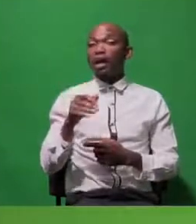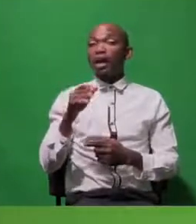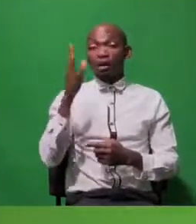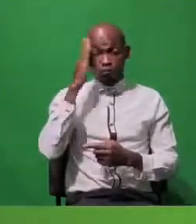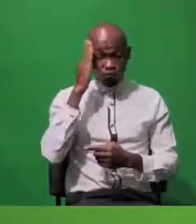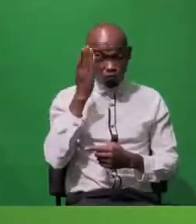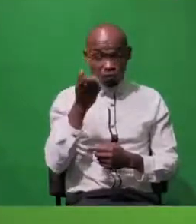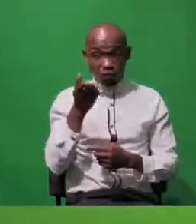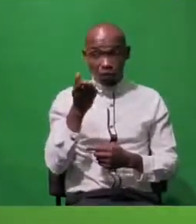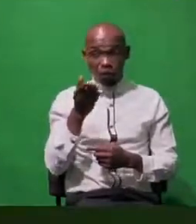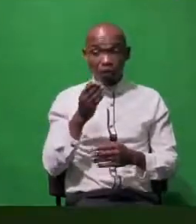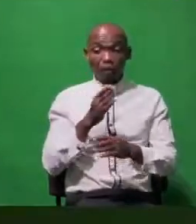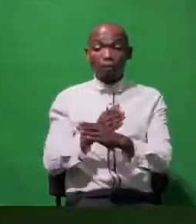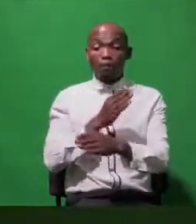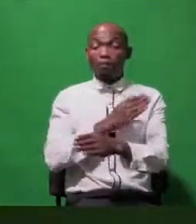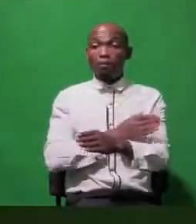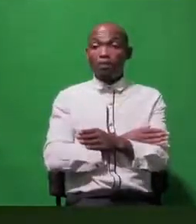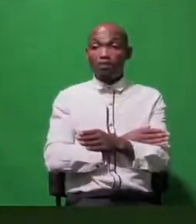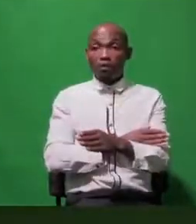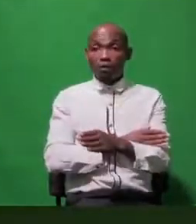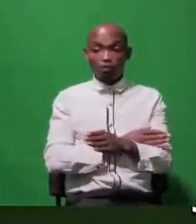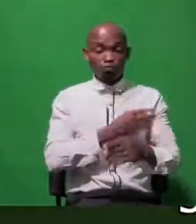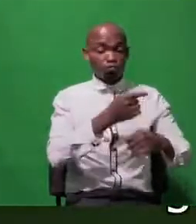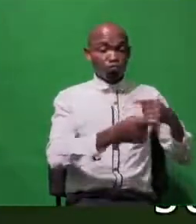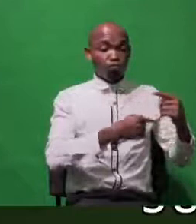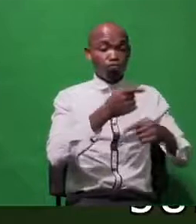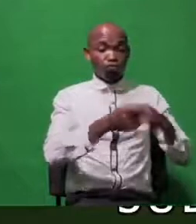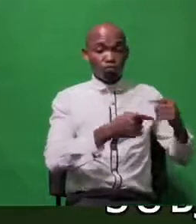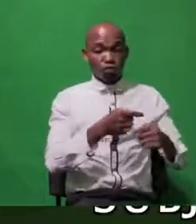Yes. Before calling the session,